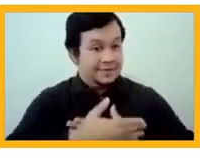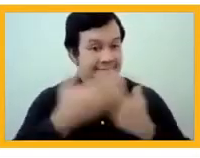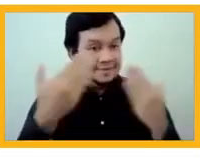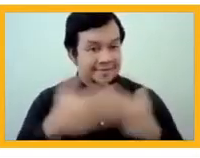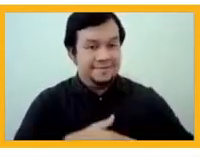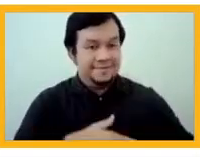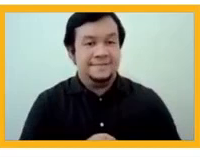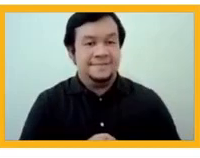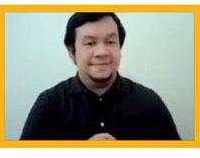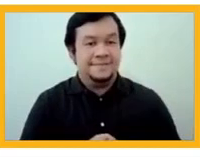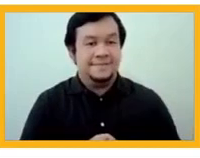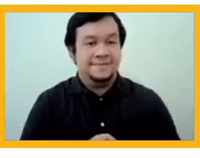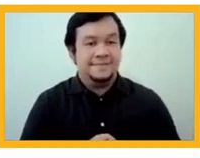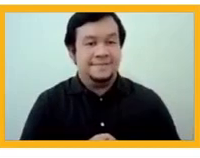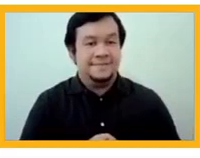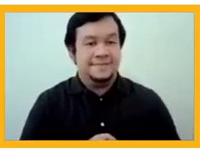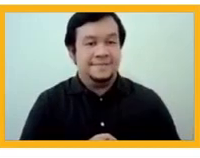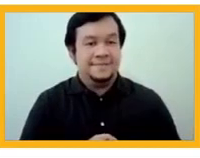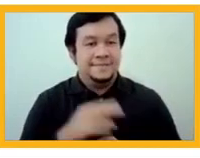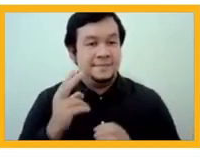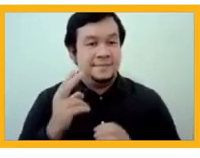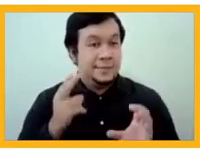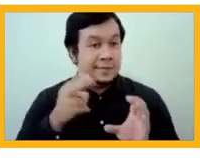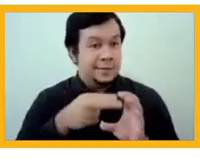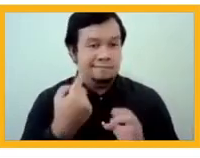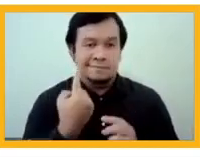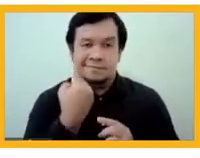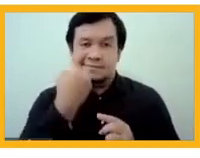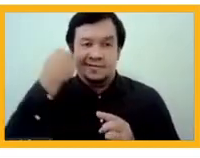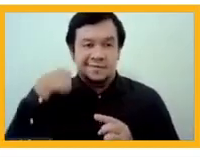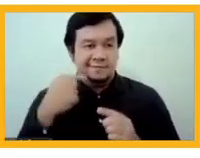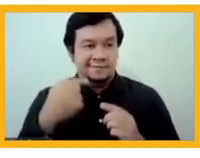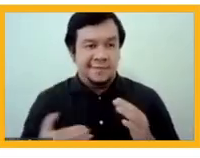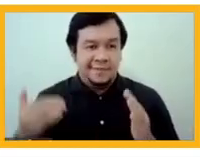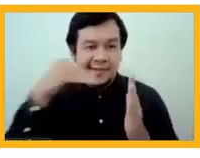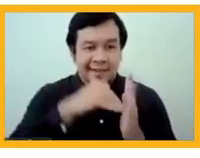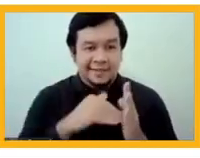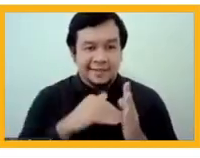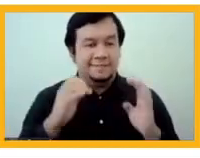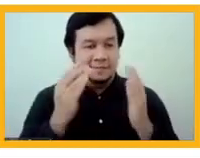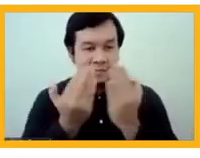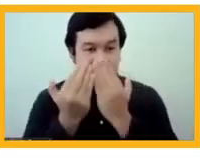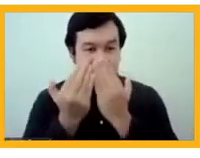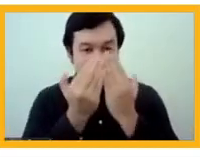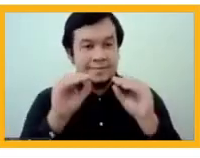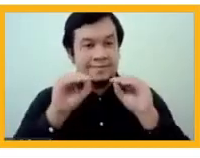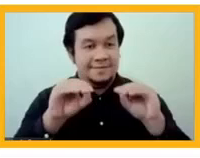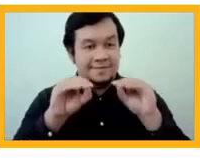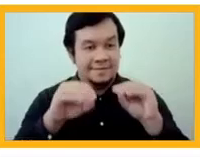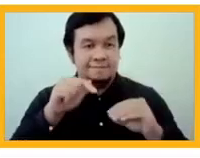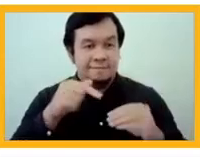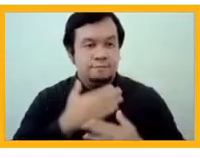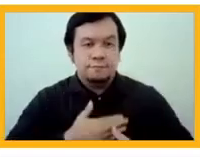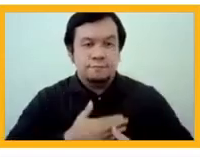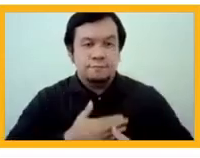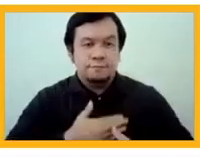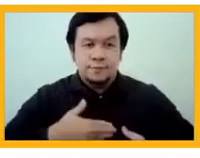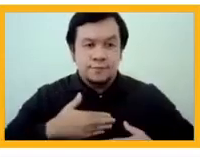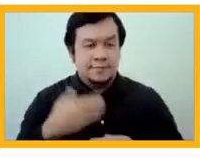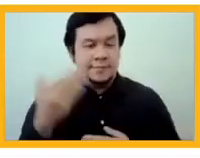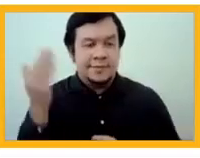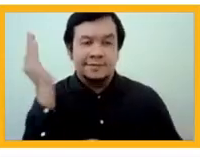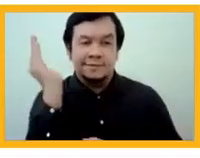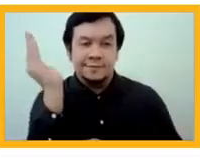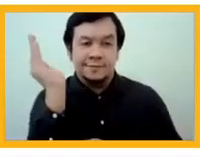session on Reimagining Education probably enjoyed the first day very much. We had two keynote speeches by our ADB